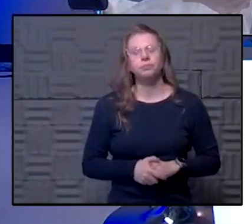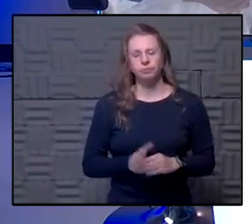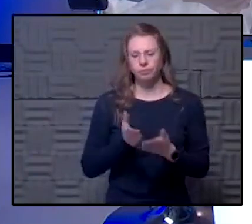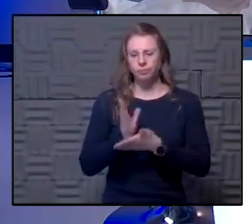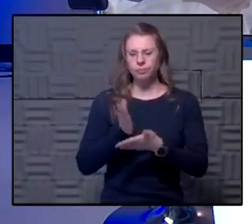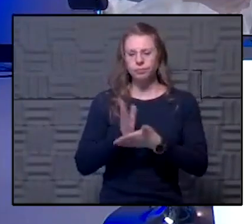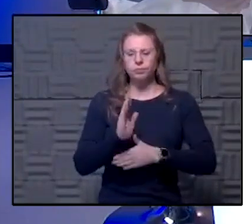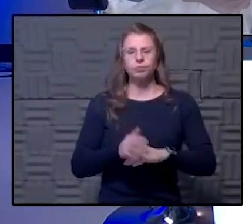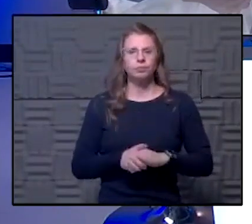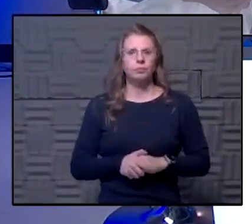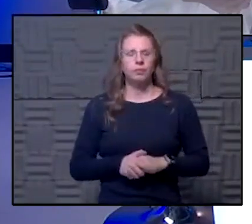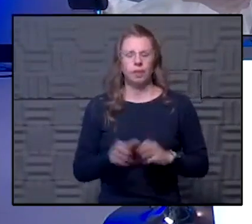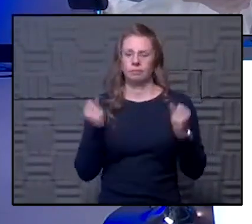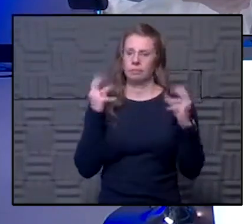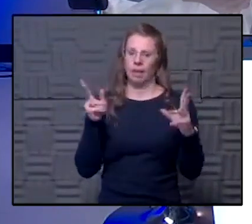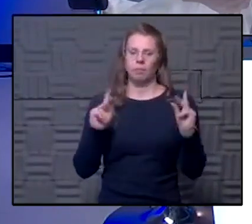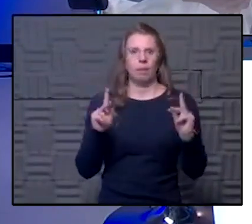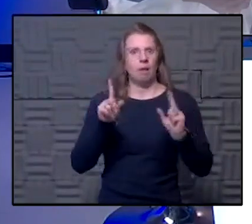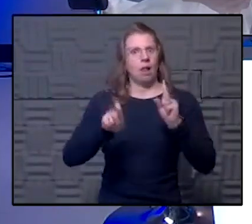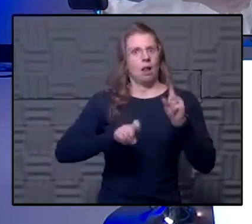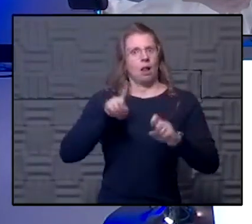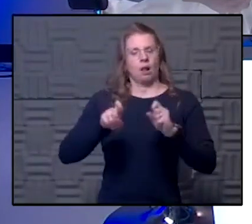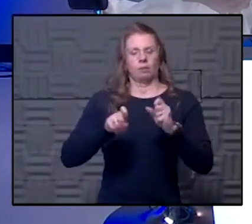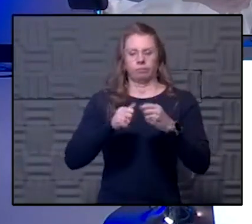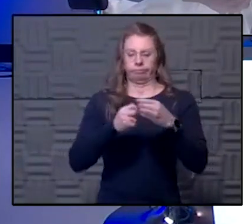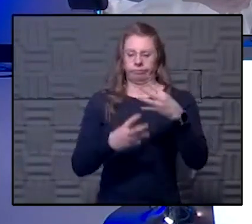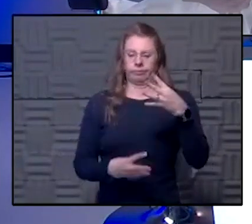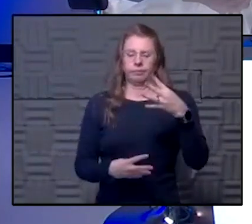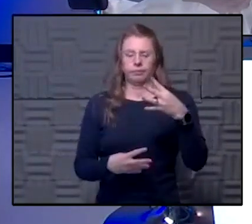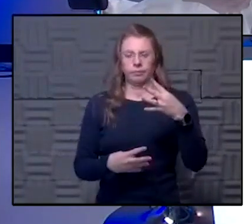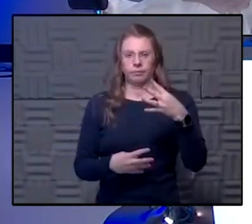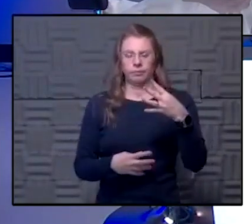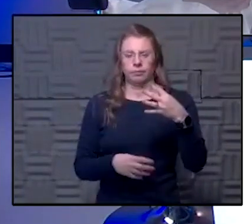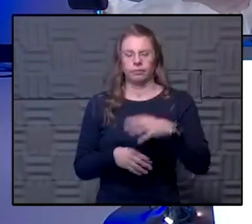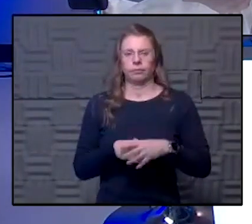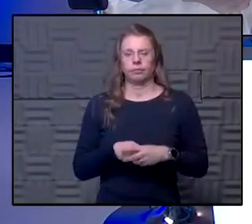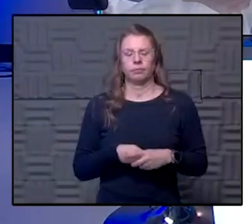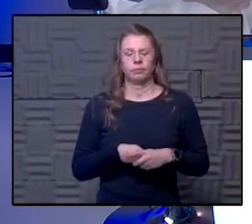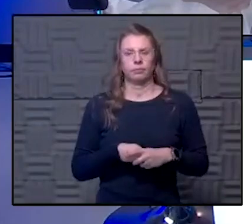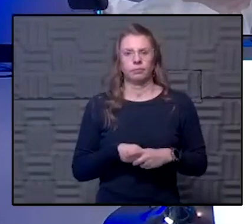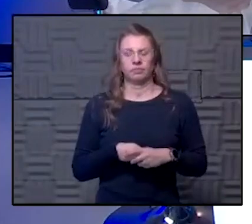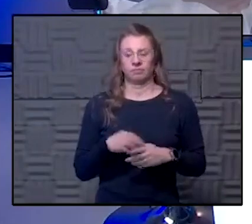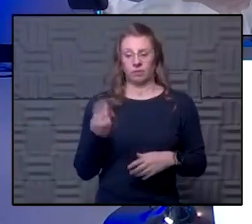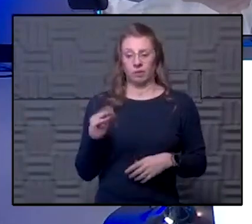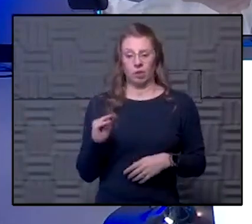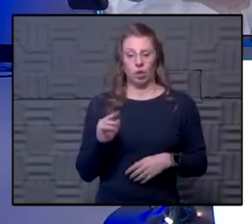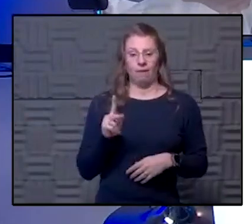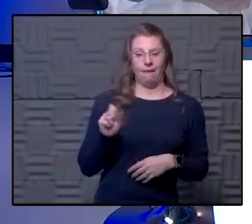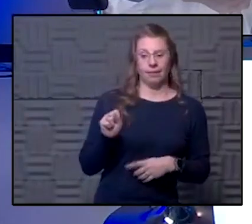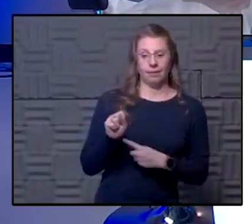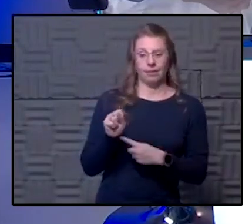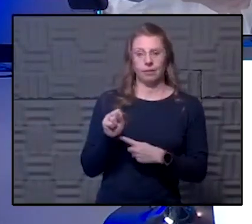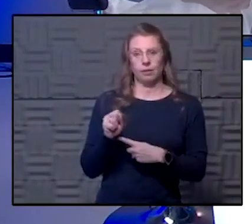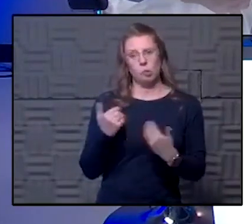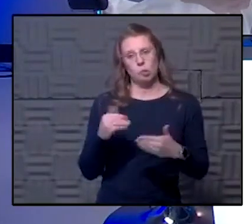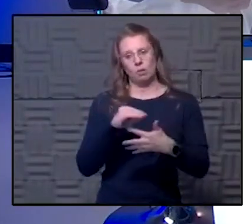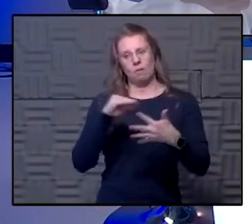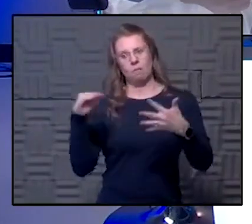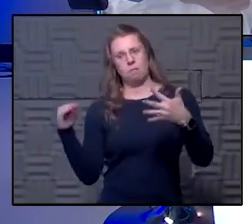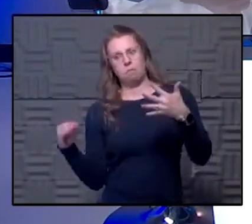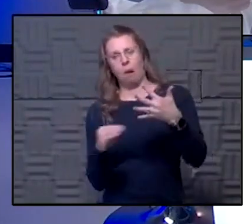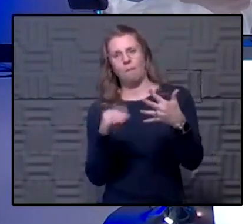All right. We have a lot of people that are asking about Missouri and Kansas being at the bottom of the